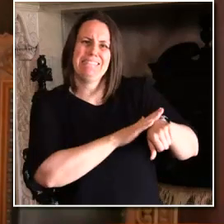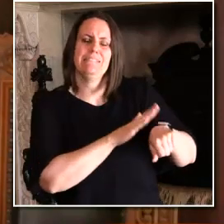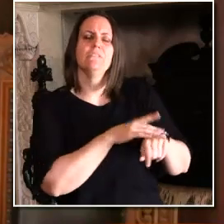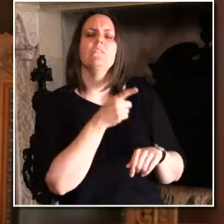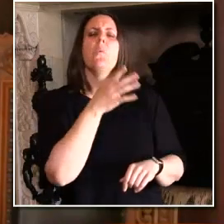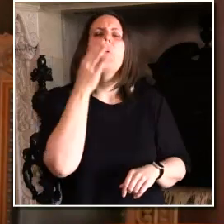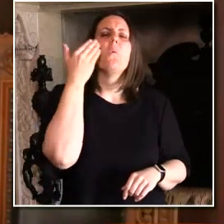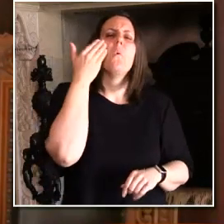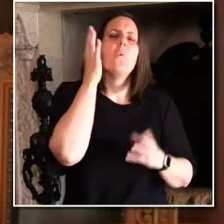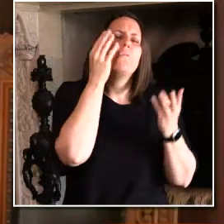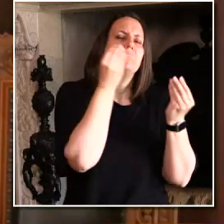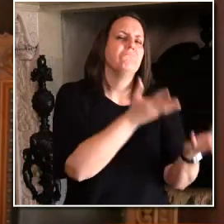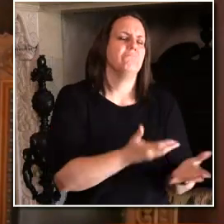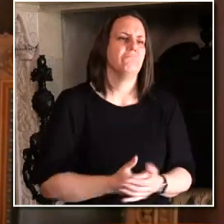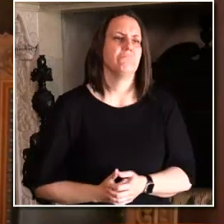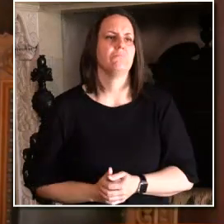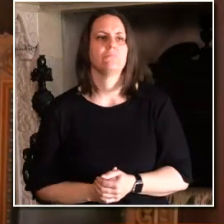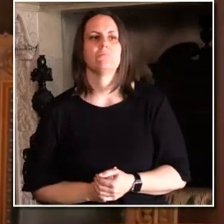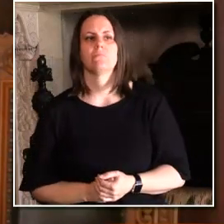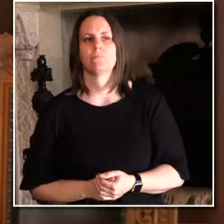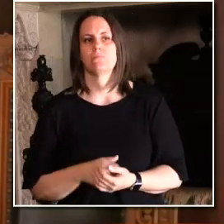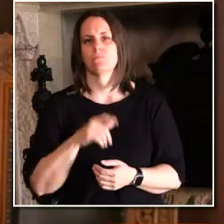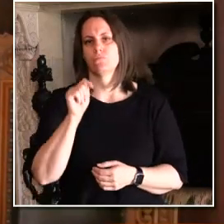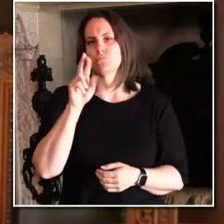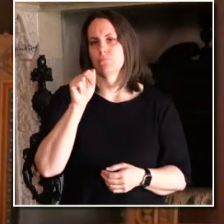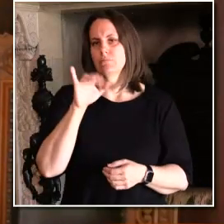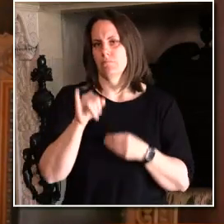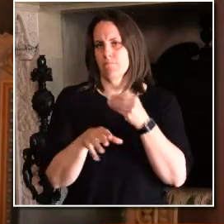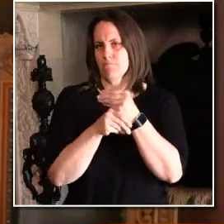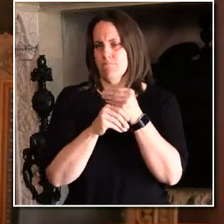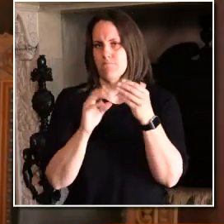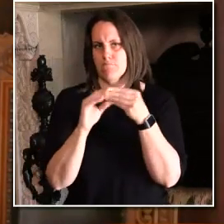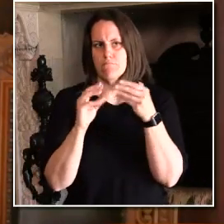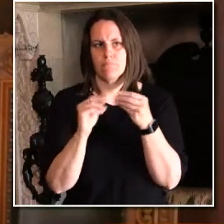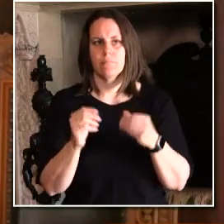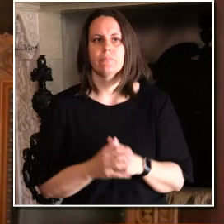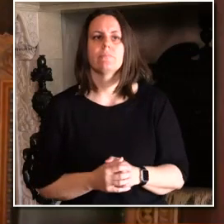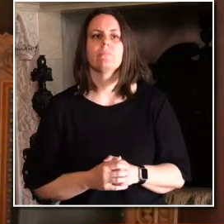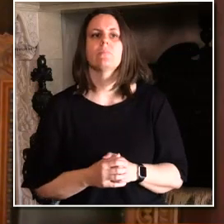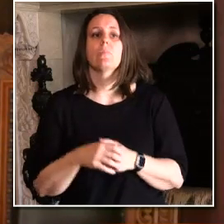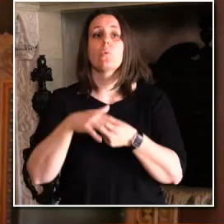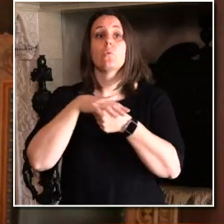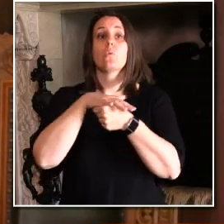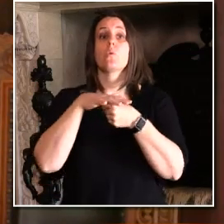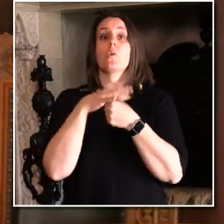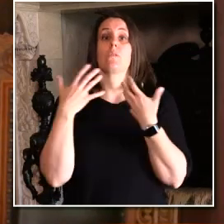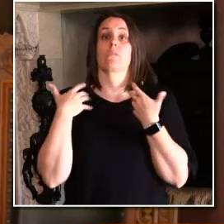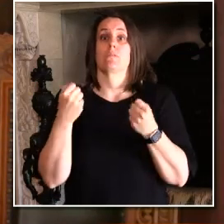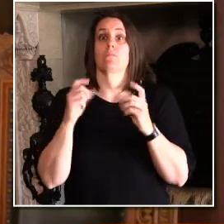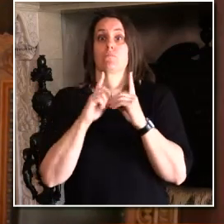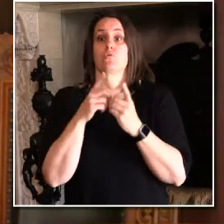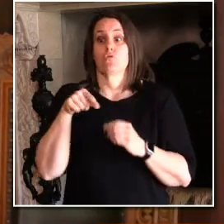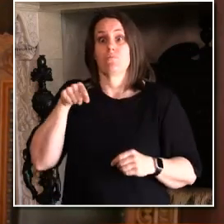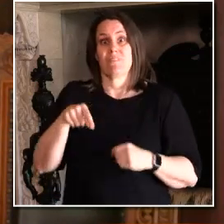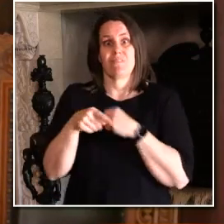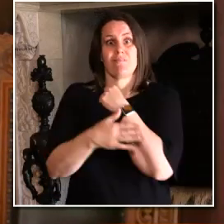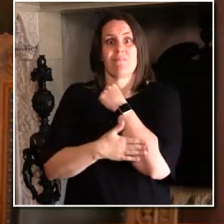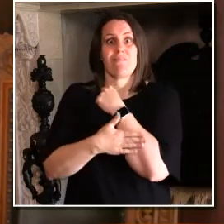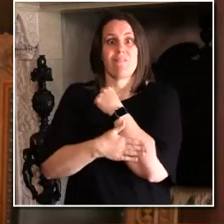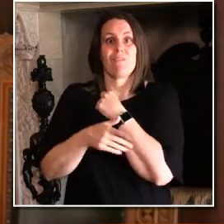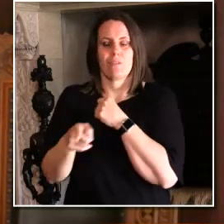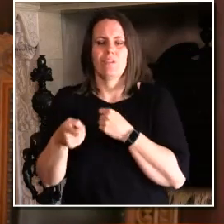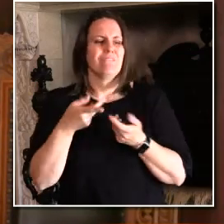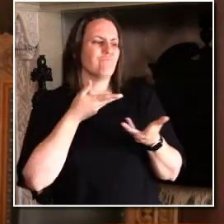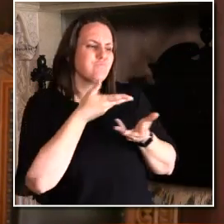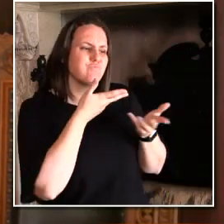local health departments work very closely in any of these outbreak situations to identify those people who are cases. And like